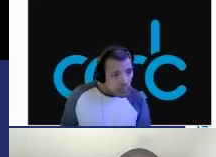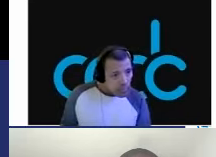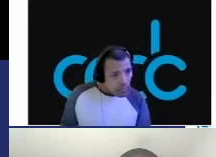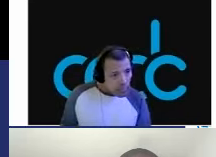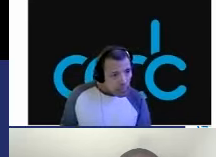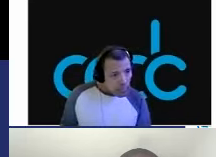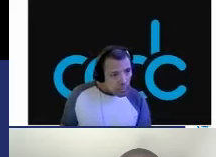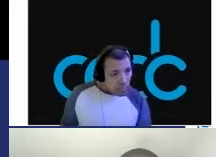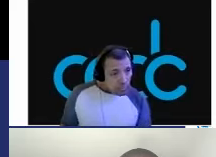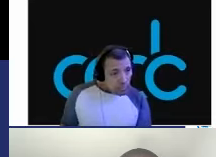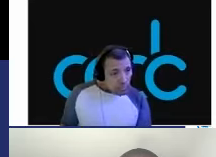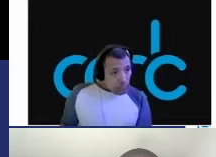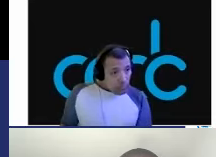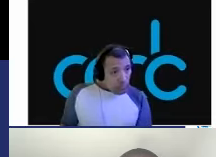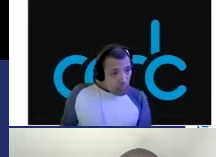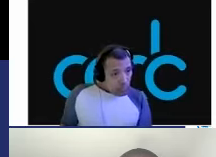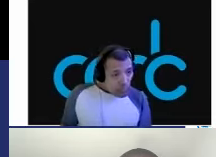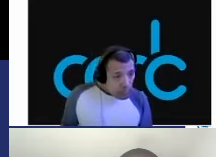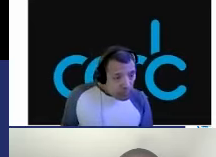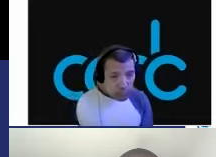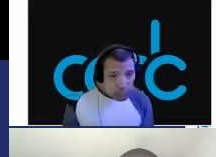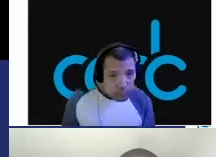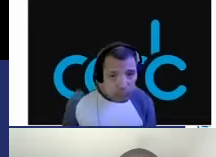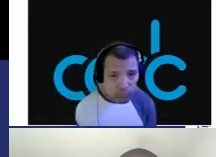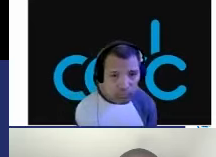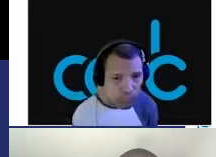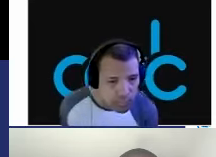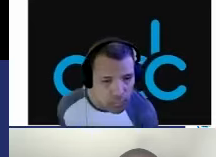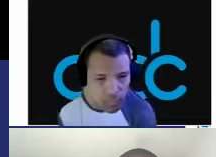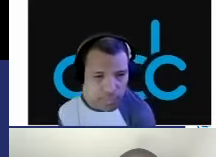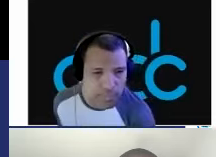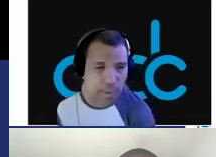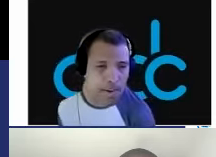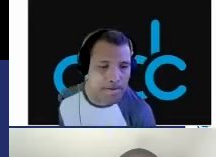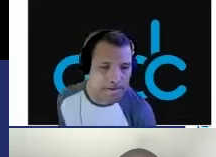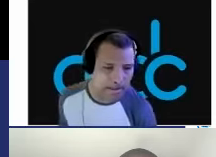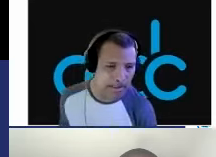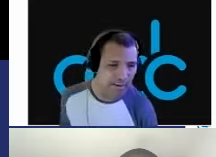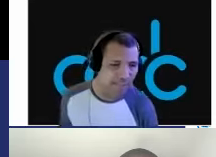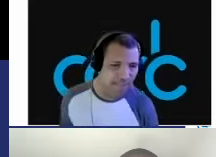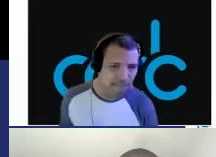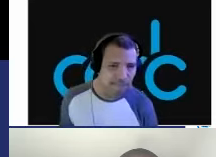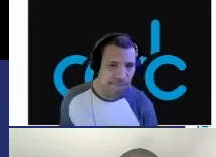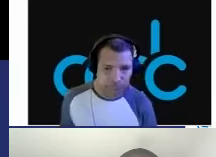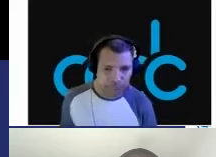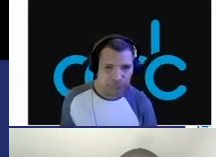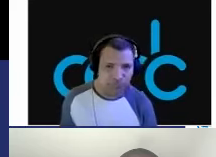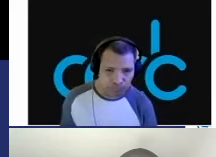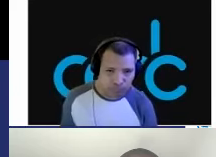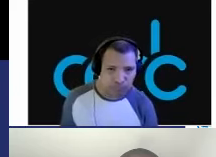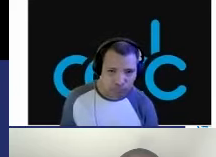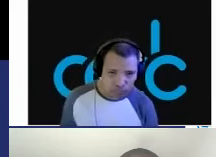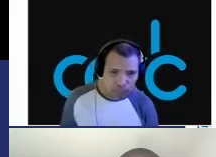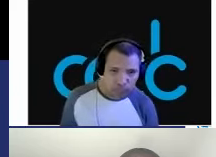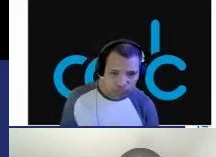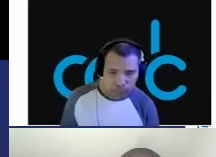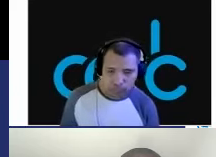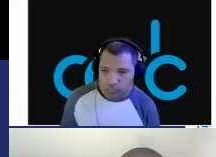months after the birth, making sure that we're speaking about the mother and the baby as a dyad, as that is still a continuation of